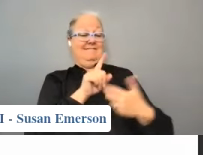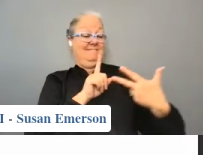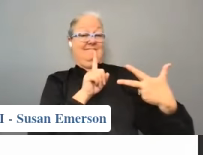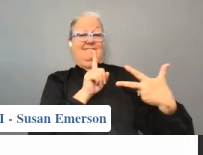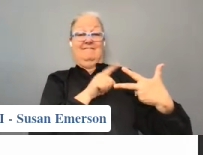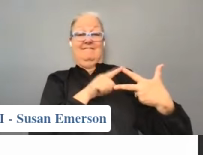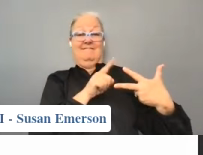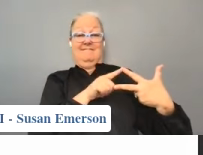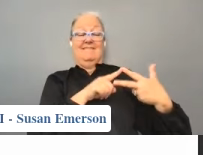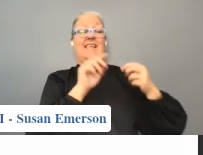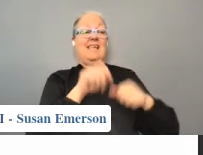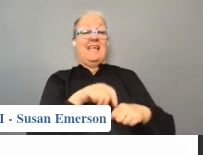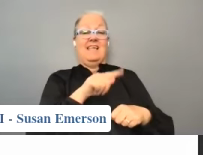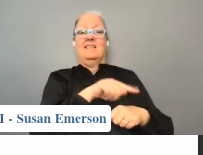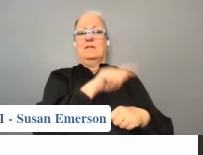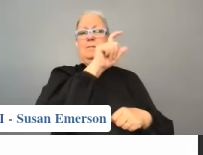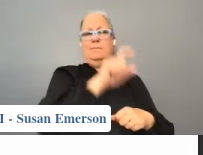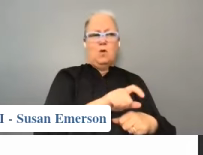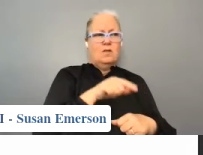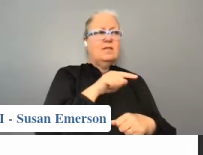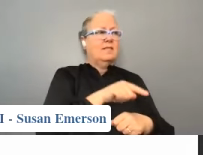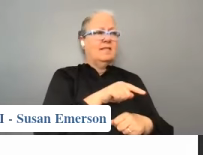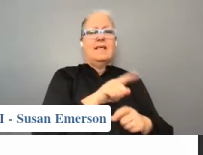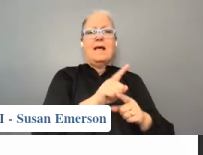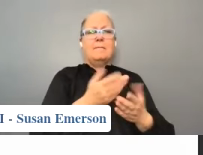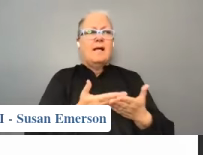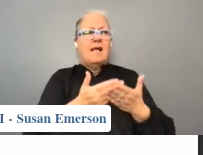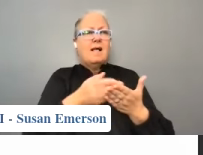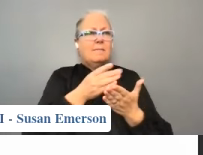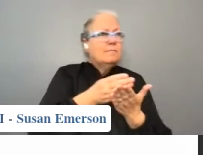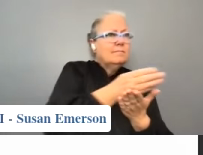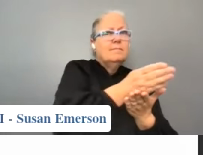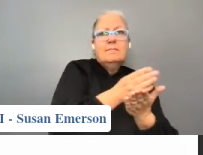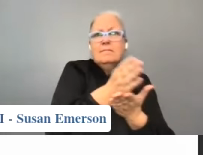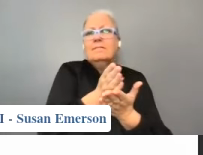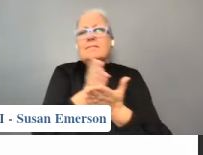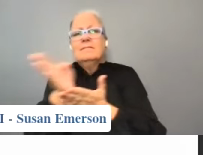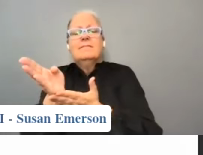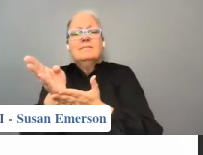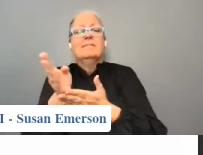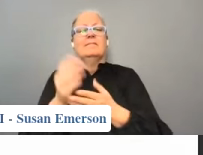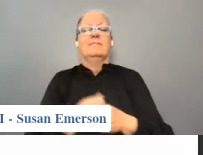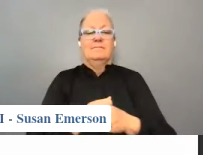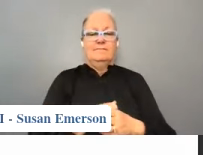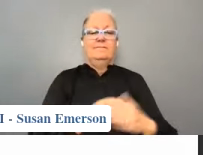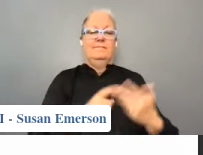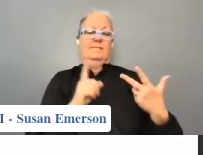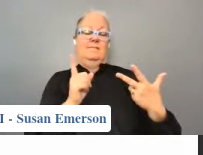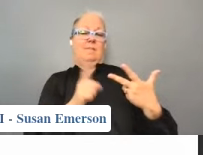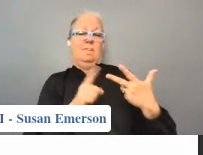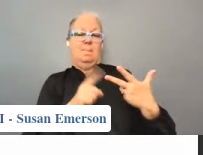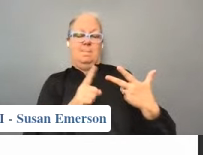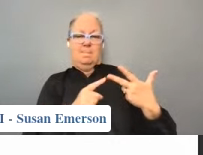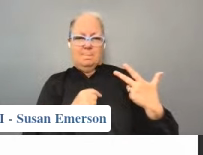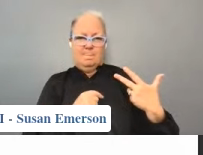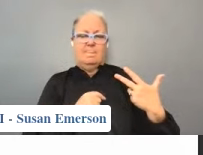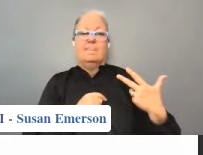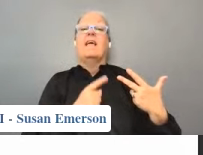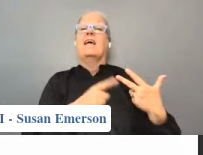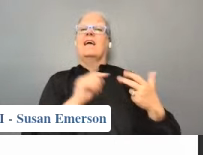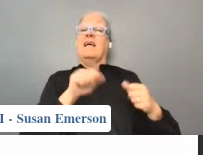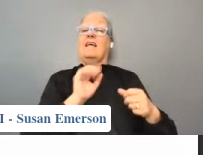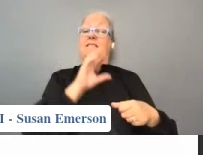services. And finally, we see that coordinating national social protection strategies with action plans is